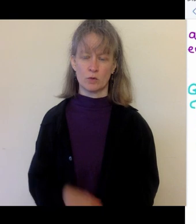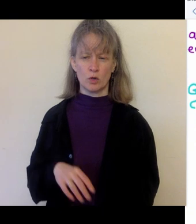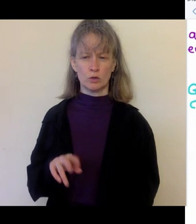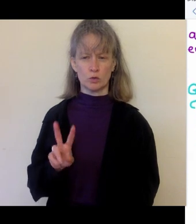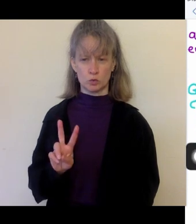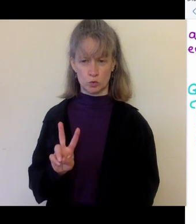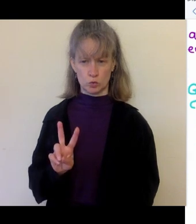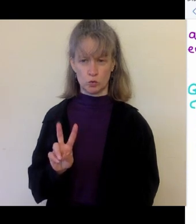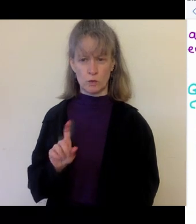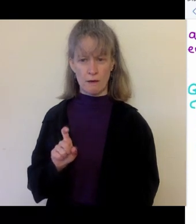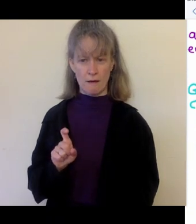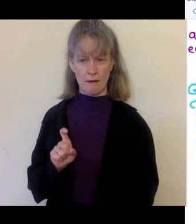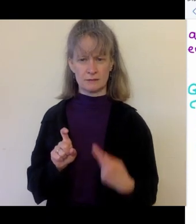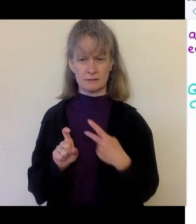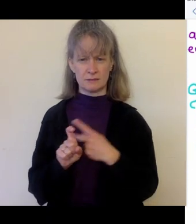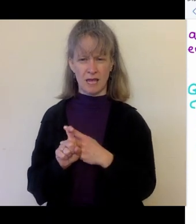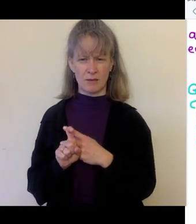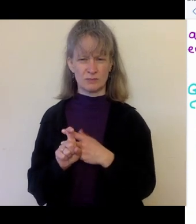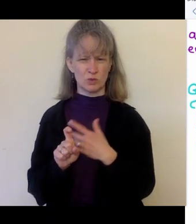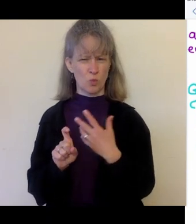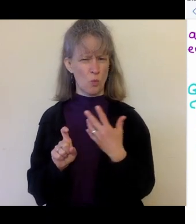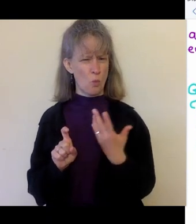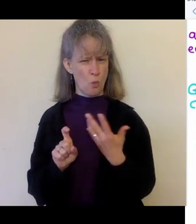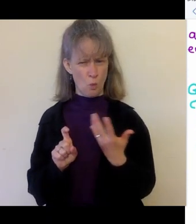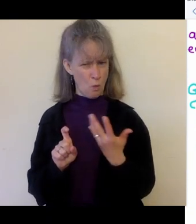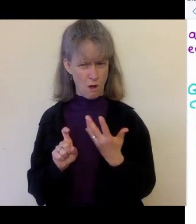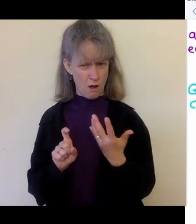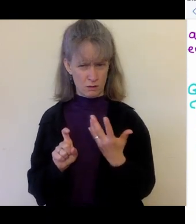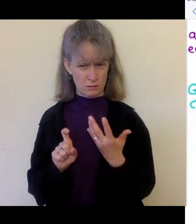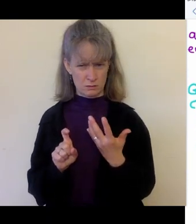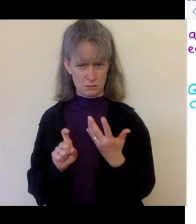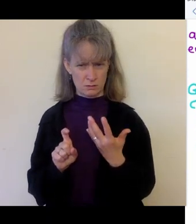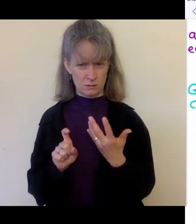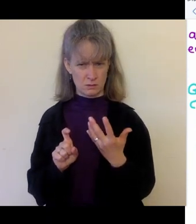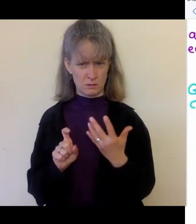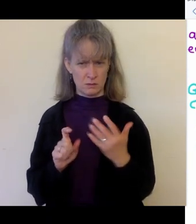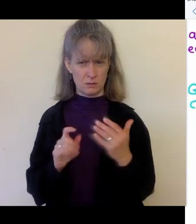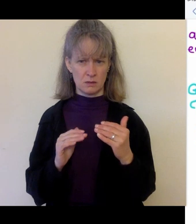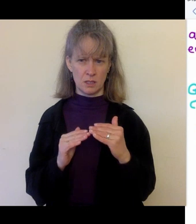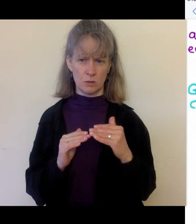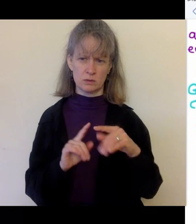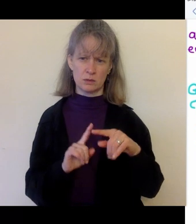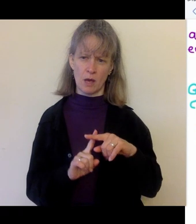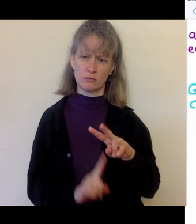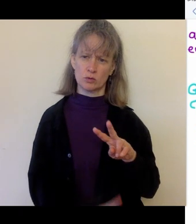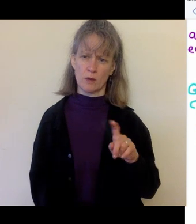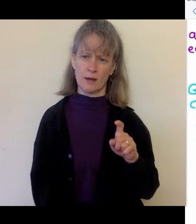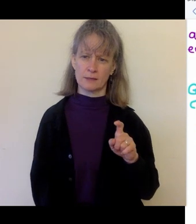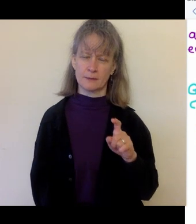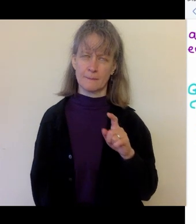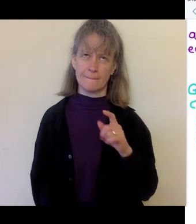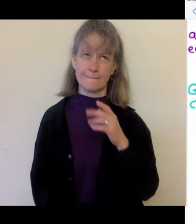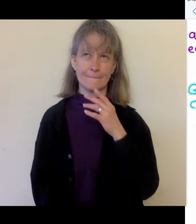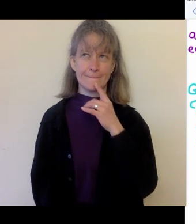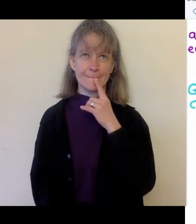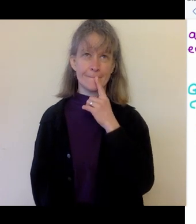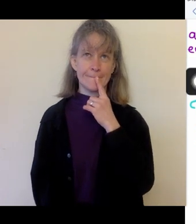2x times some number is positive 2x.